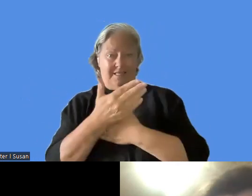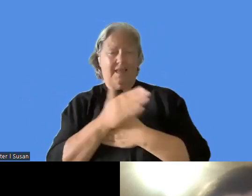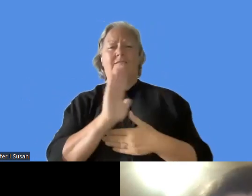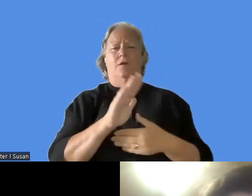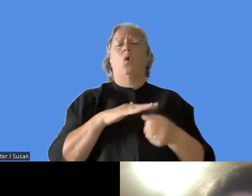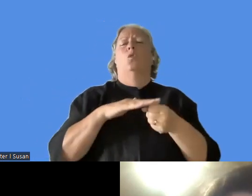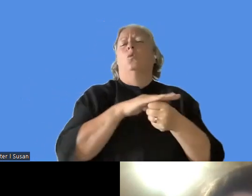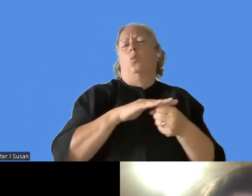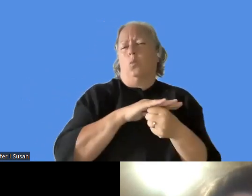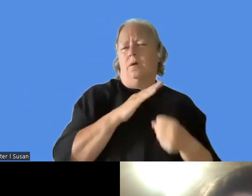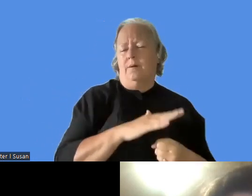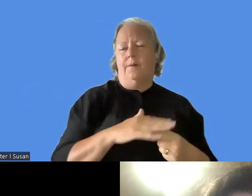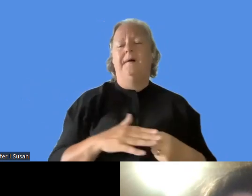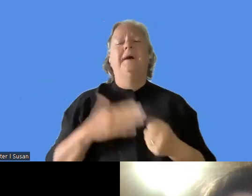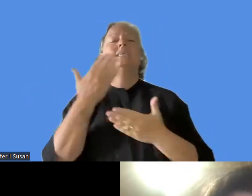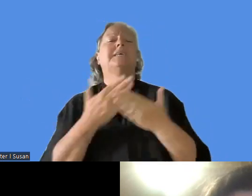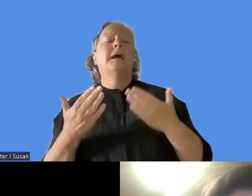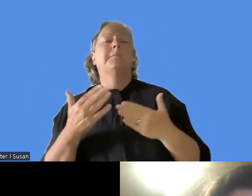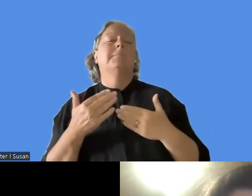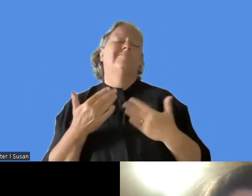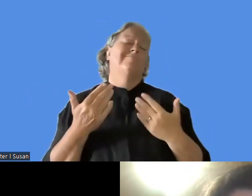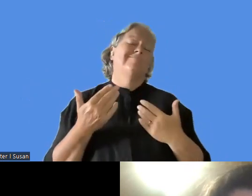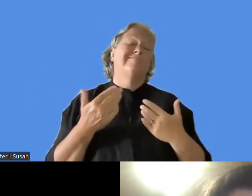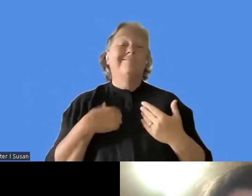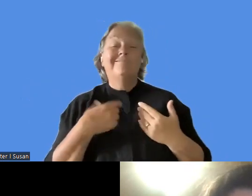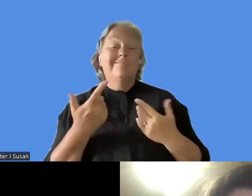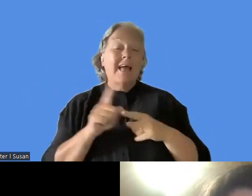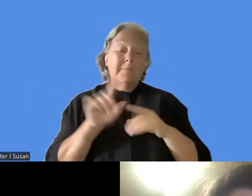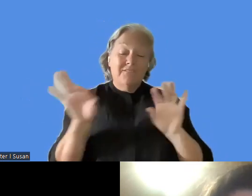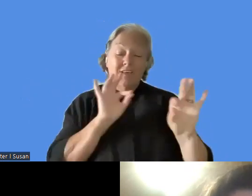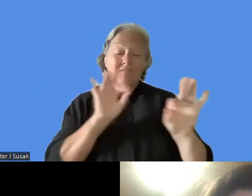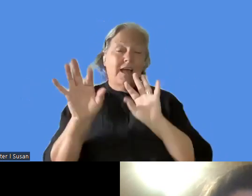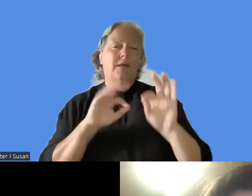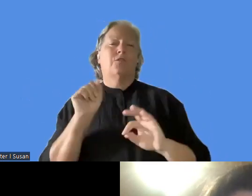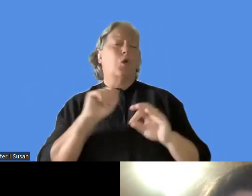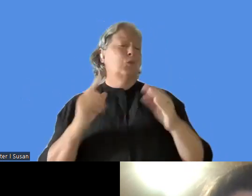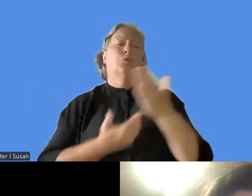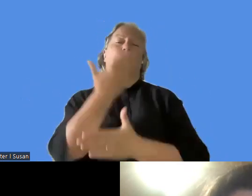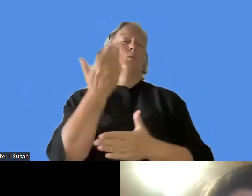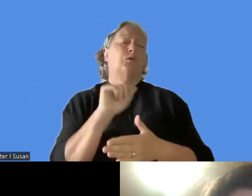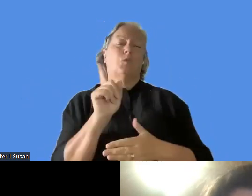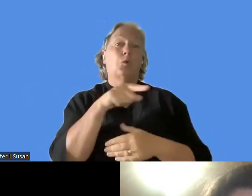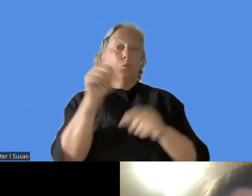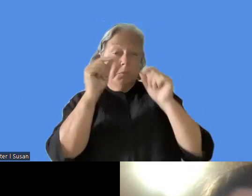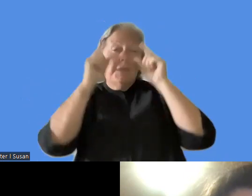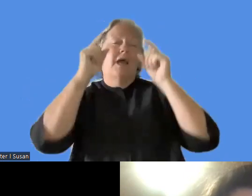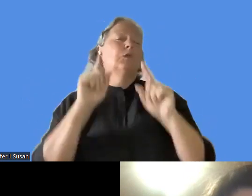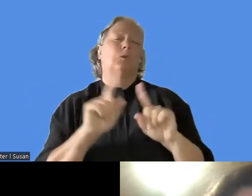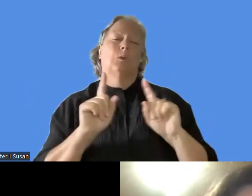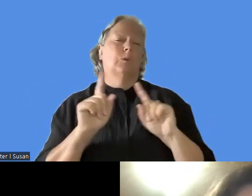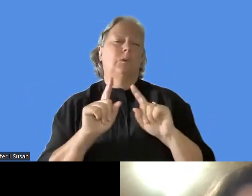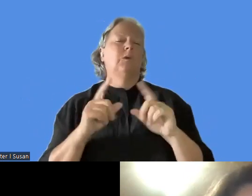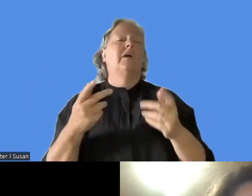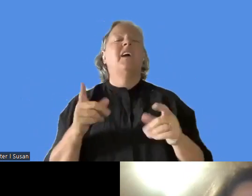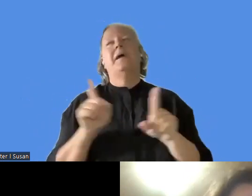of the results are not going to surprise you. We have found significant inequalities for adults with disabilities in terms of